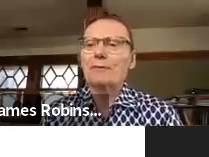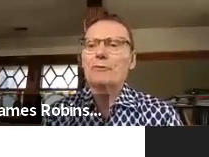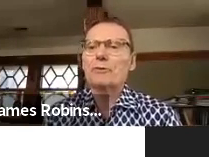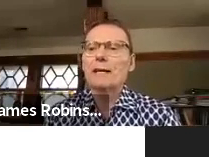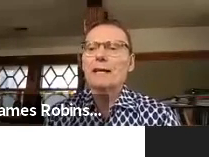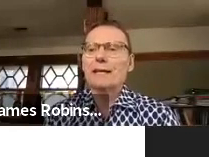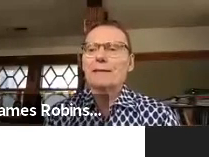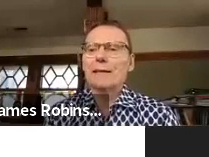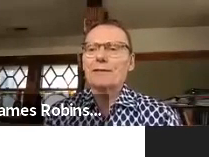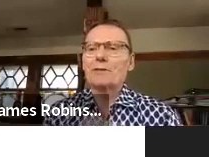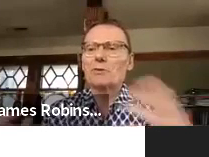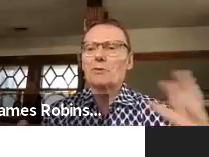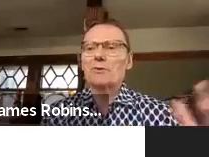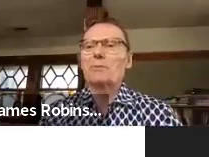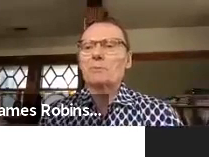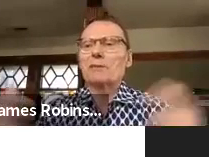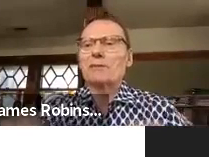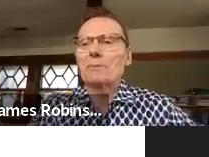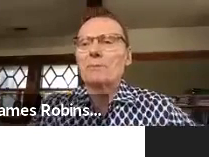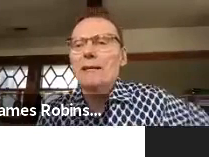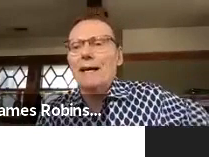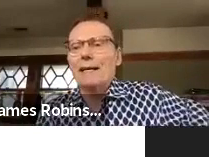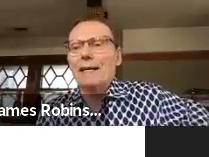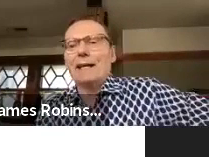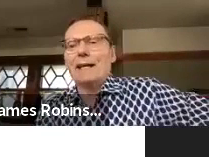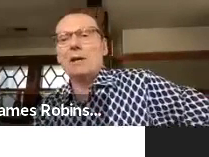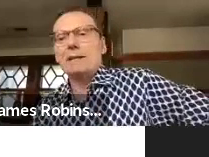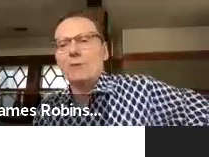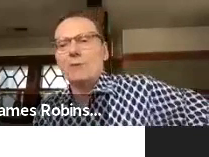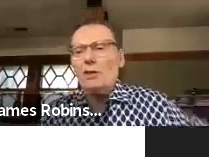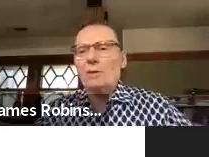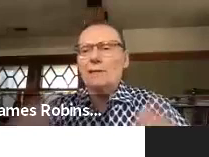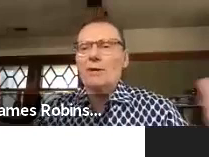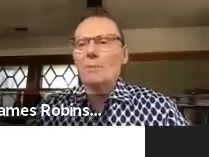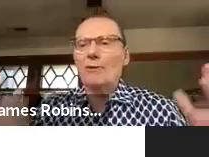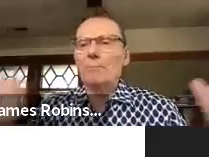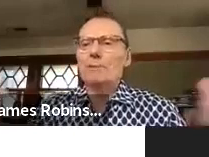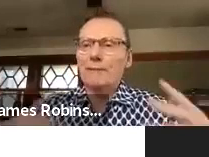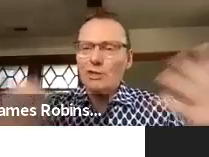that through is a course of optimism that might not